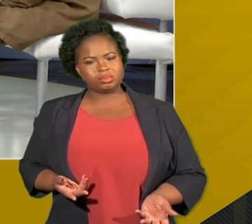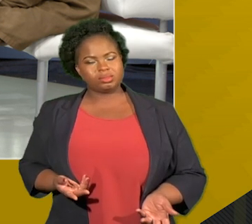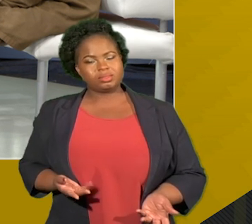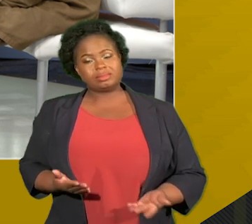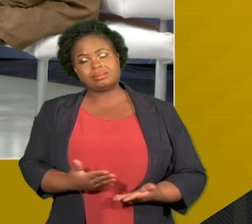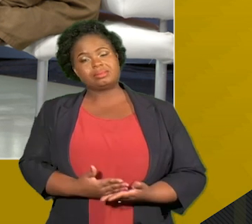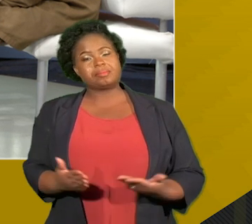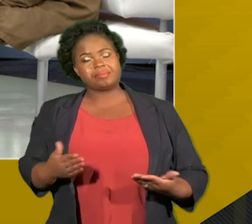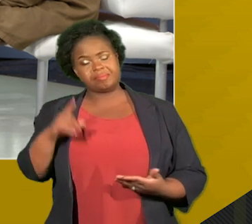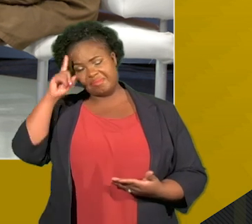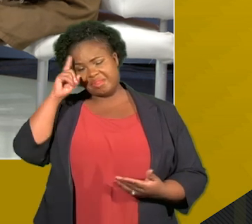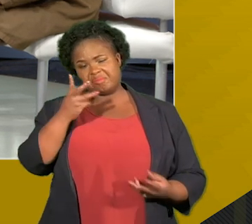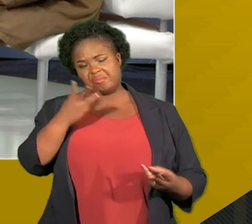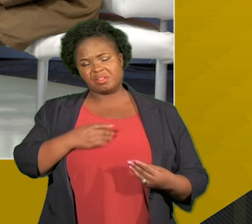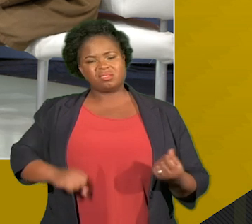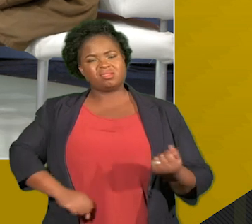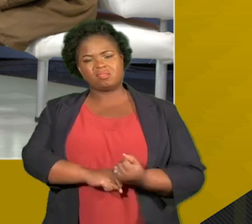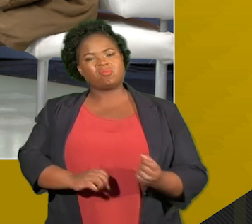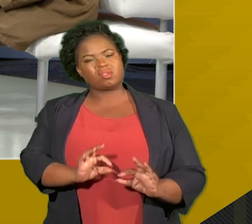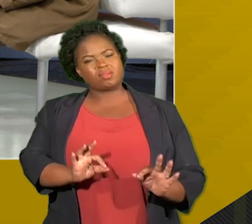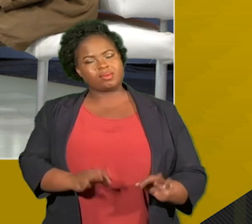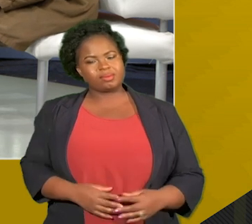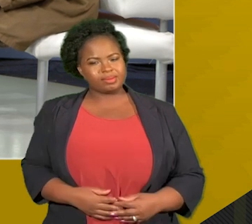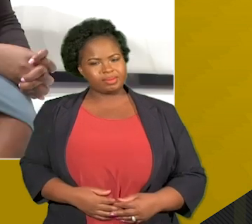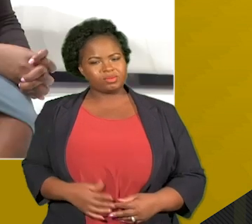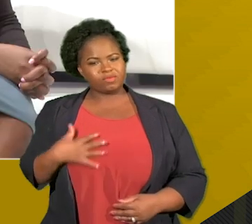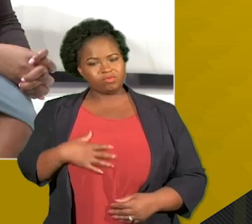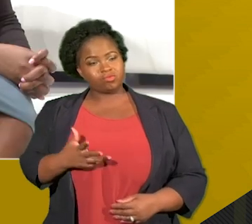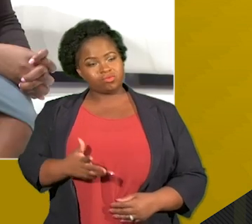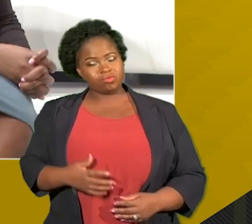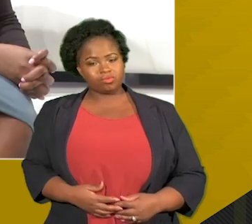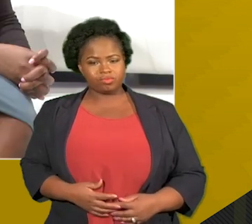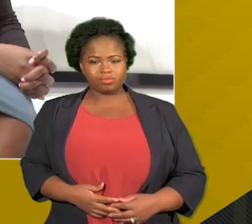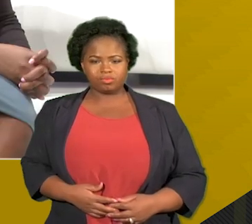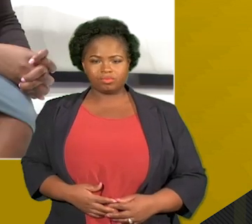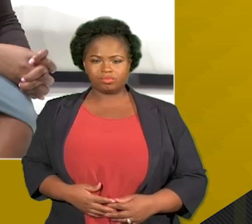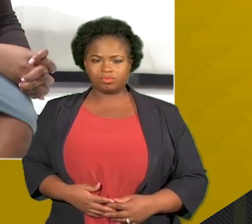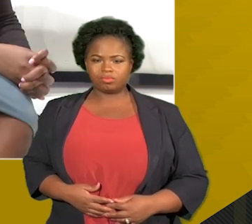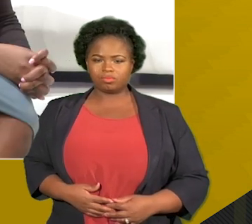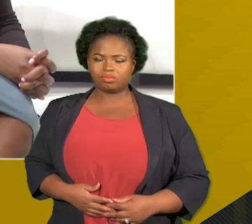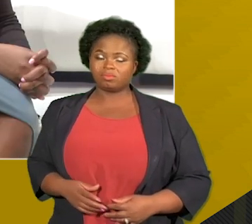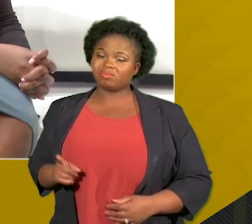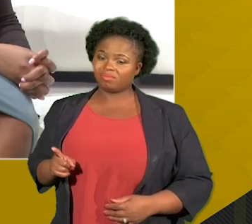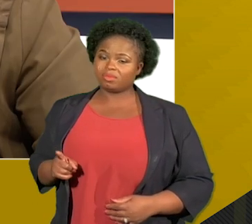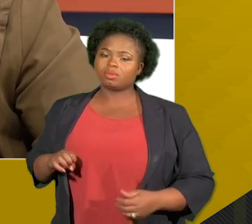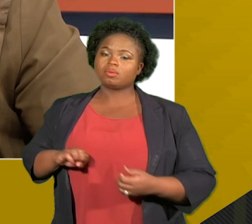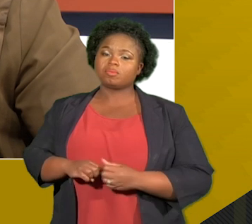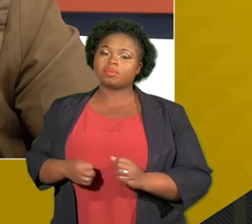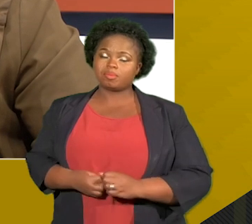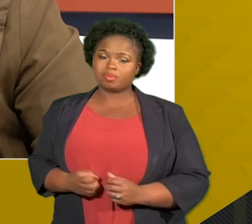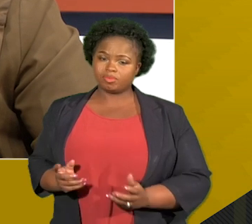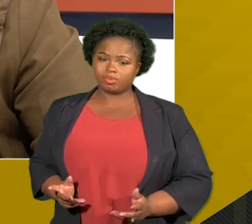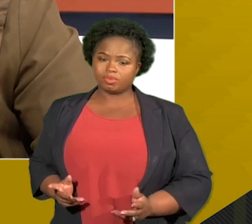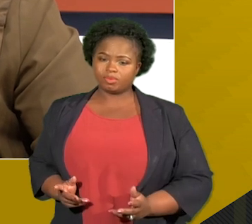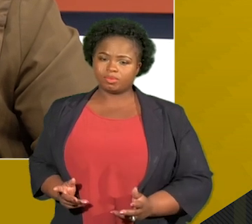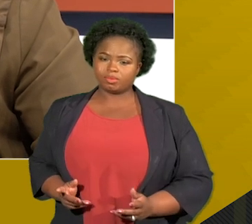even sometimes support it. Do you feel that? I'm going to be a problem.